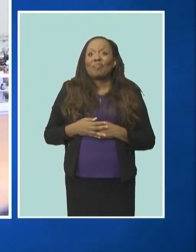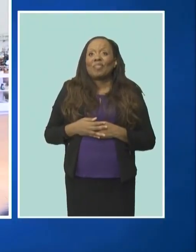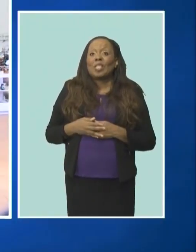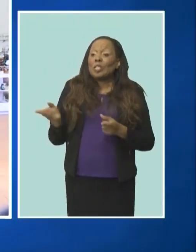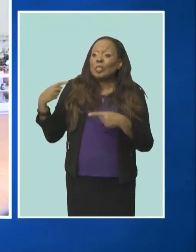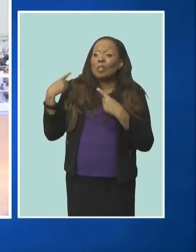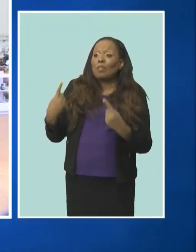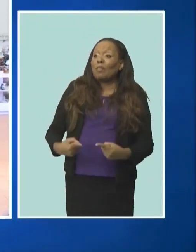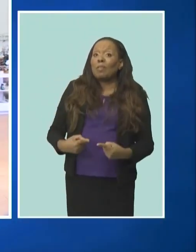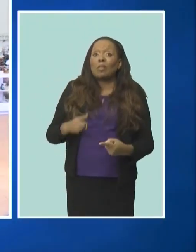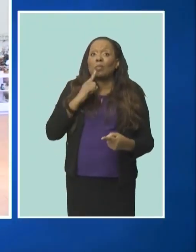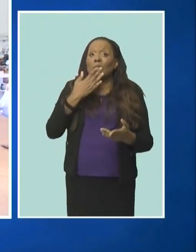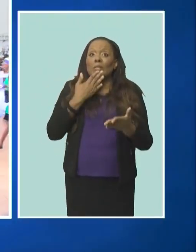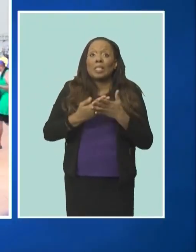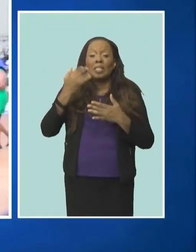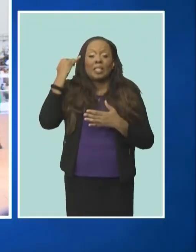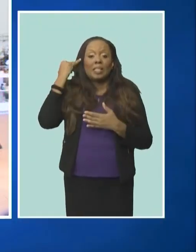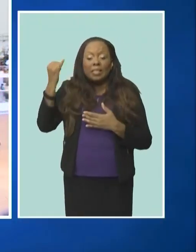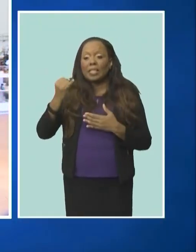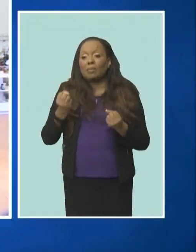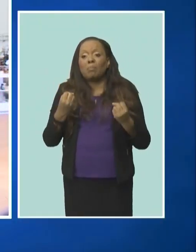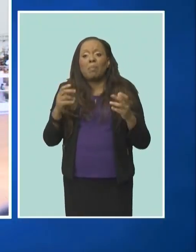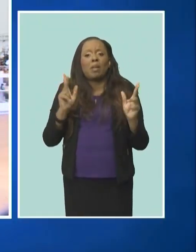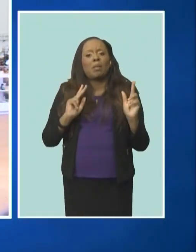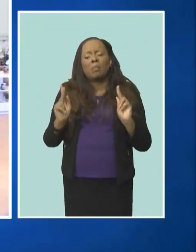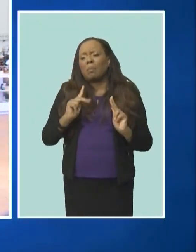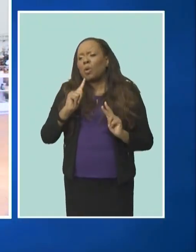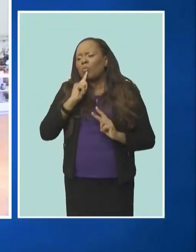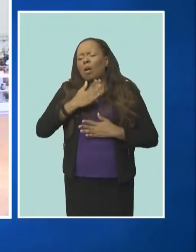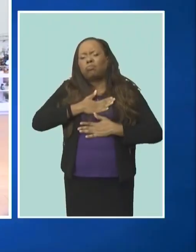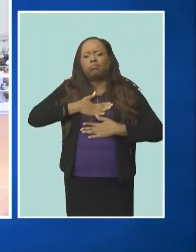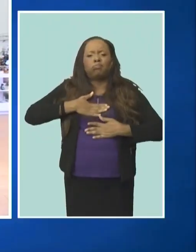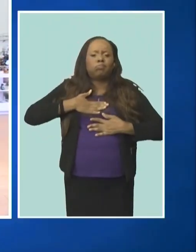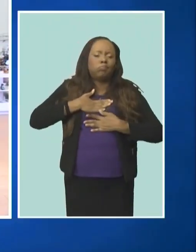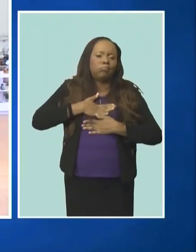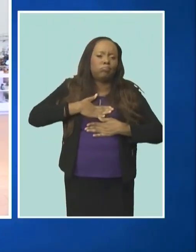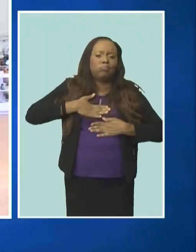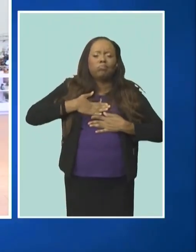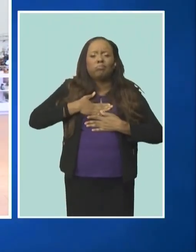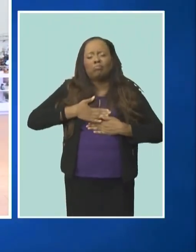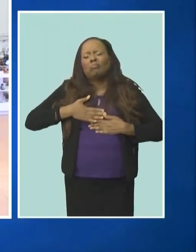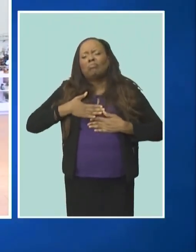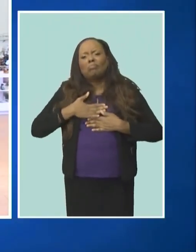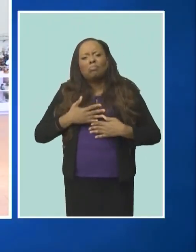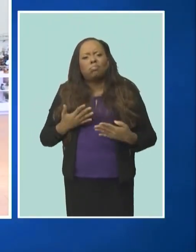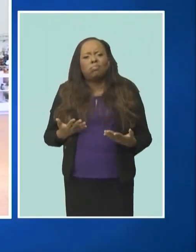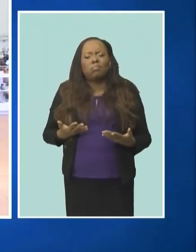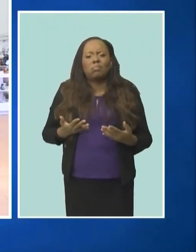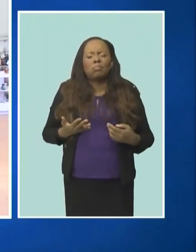it seems like it has been really well received, and it's a good